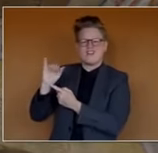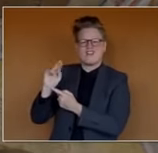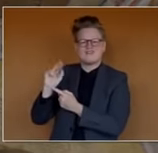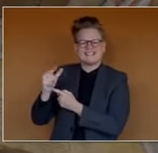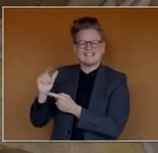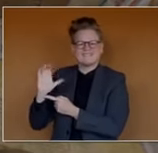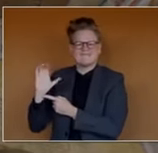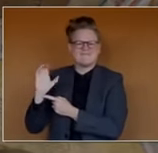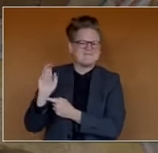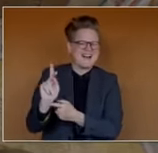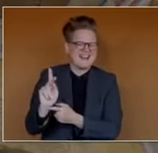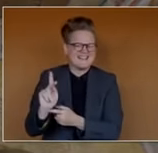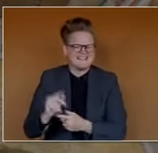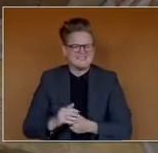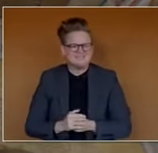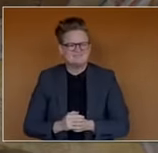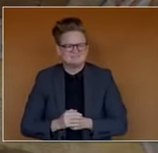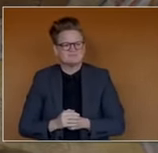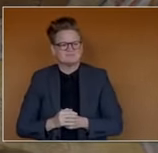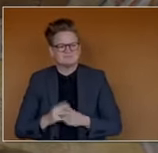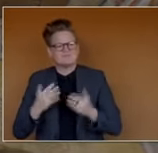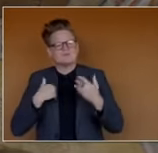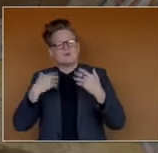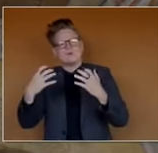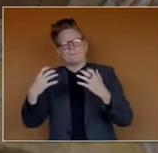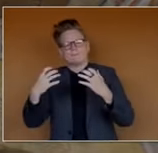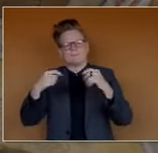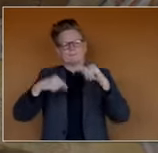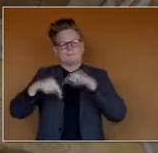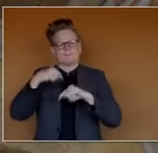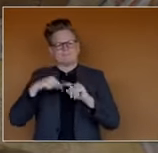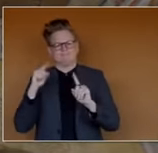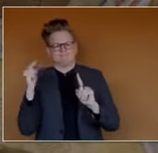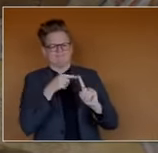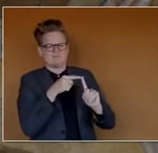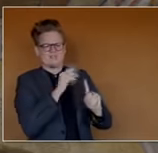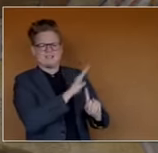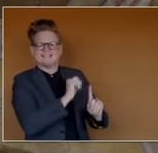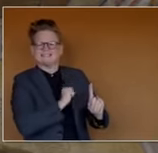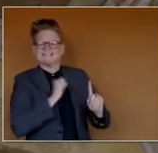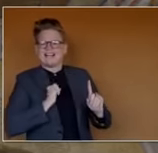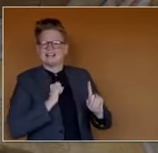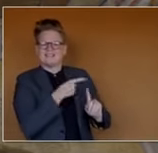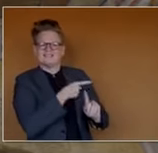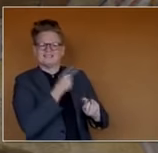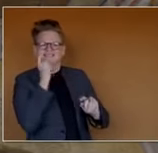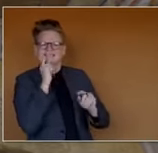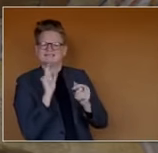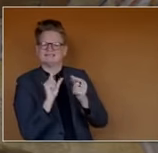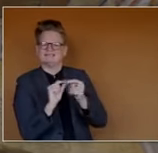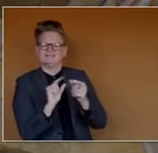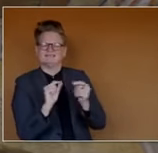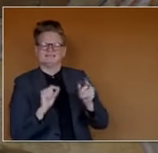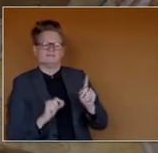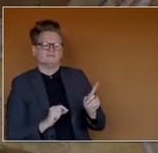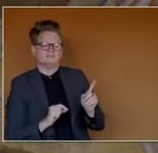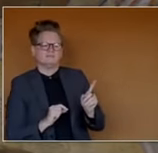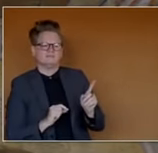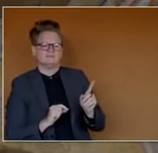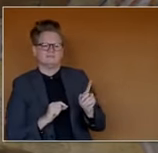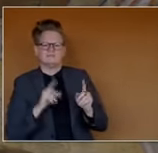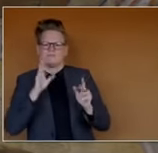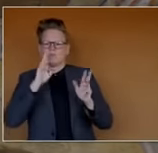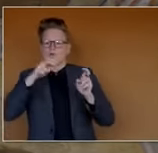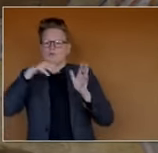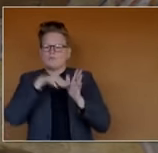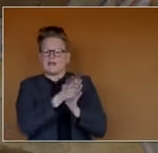was referring to a moment ago as well. This is all on the basis of the recovery that California is already experiencing. It's on the basis of